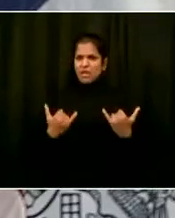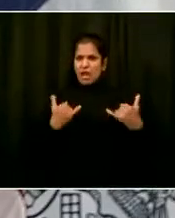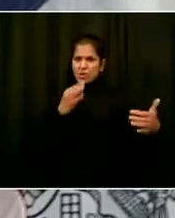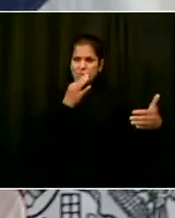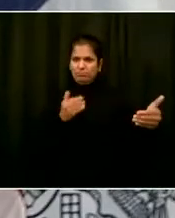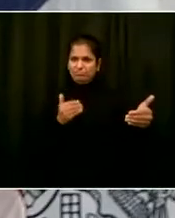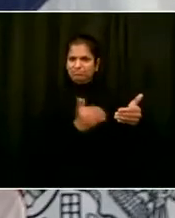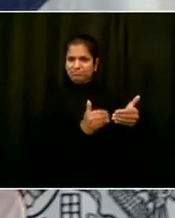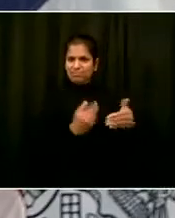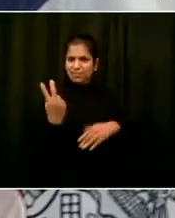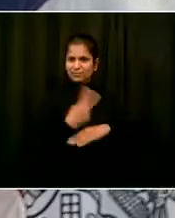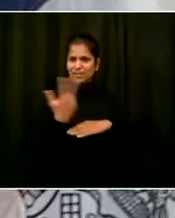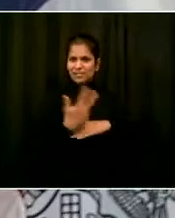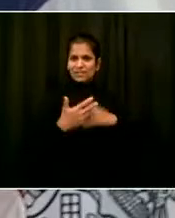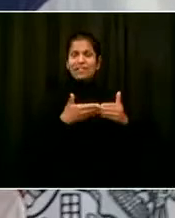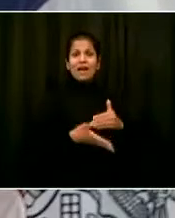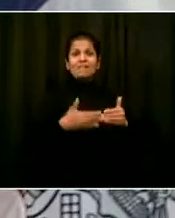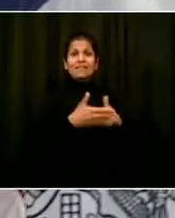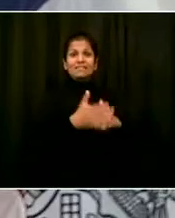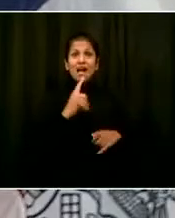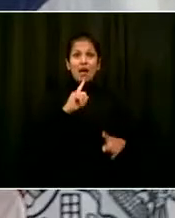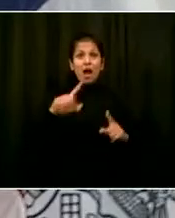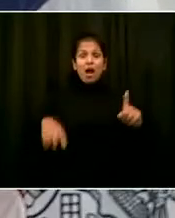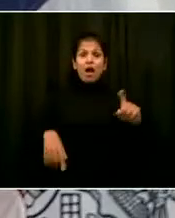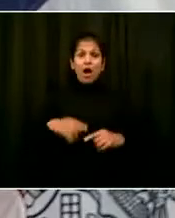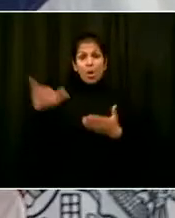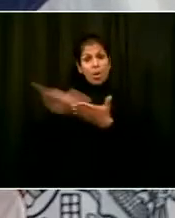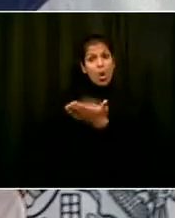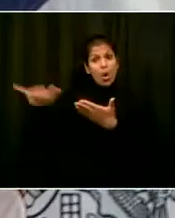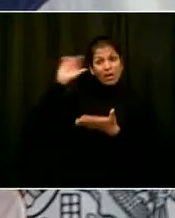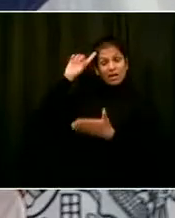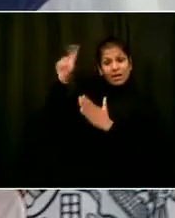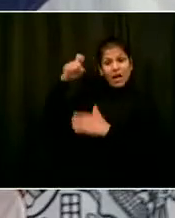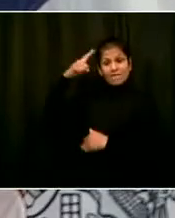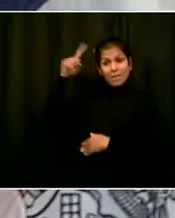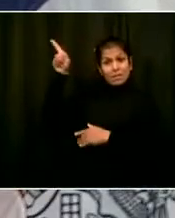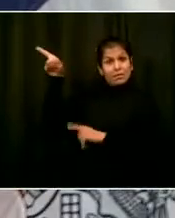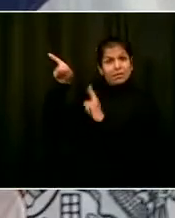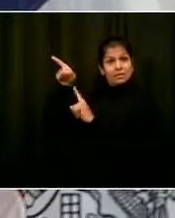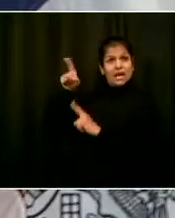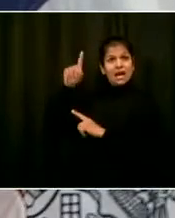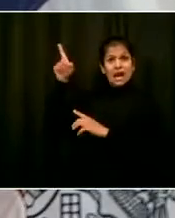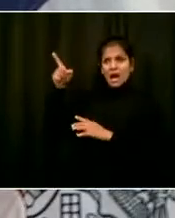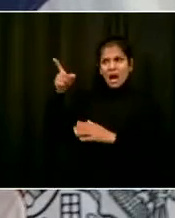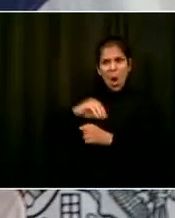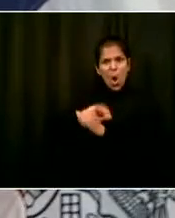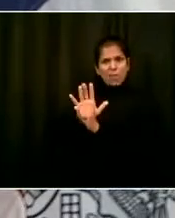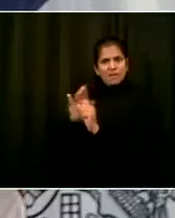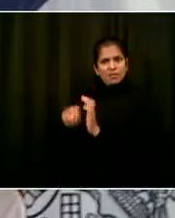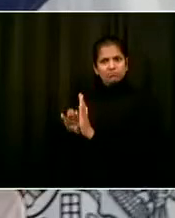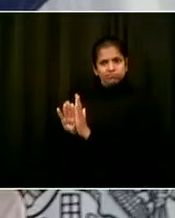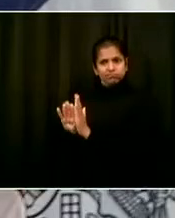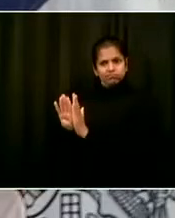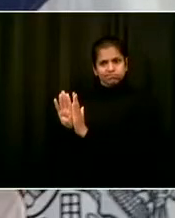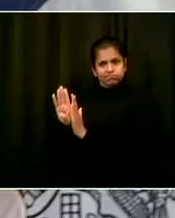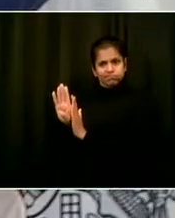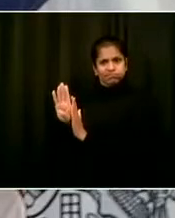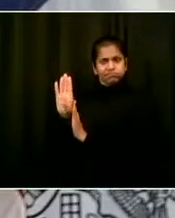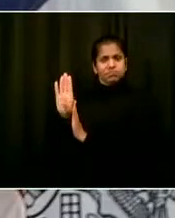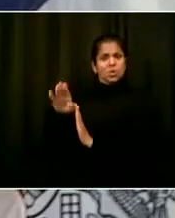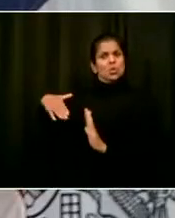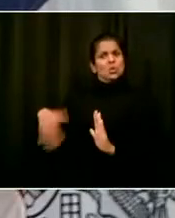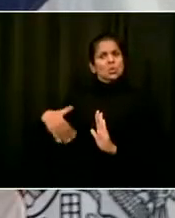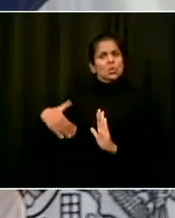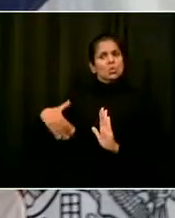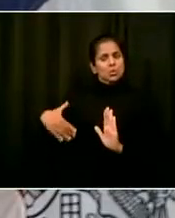new cases uh knowing everything that is going uh going on with the second wave do you think it's realistic